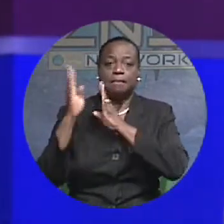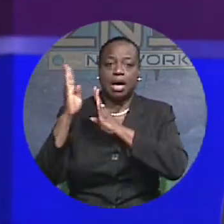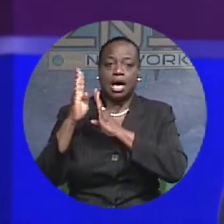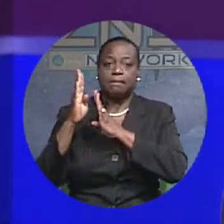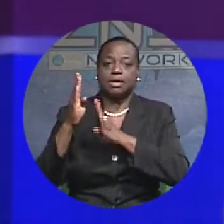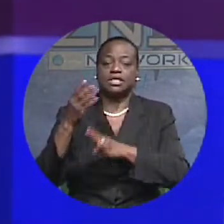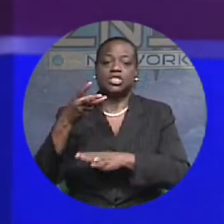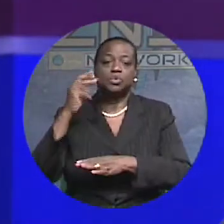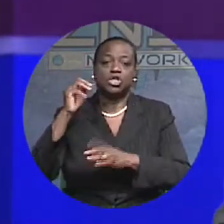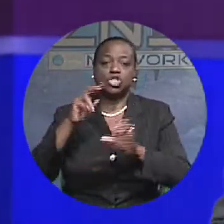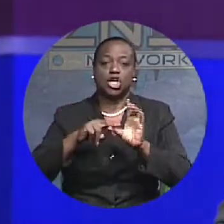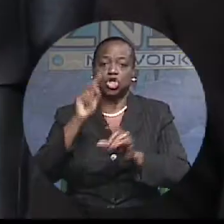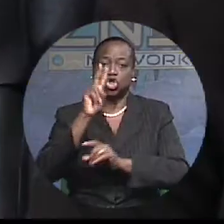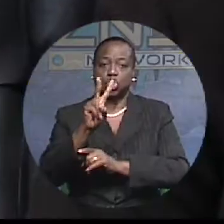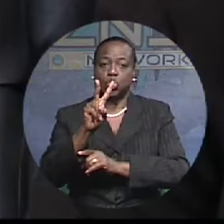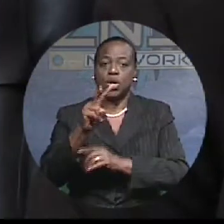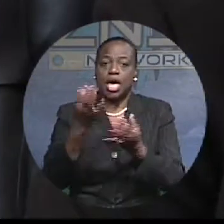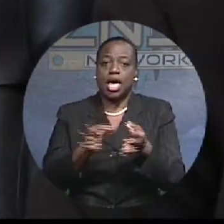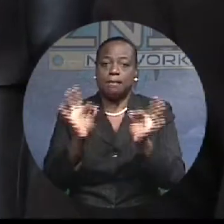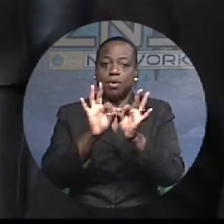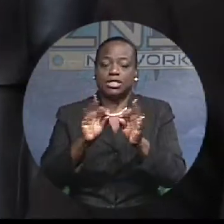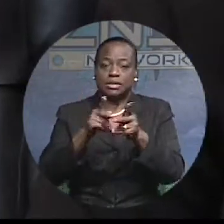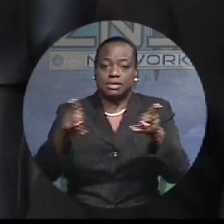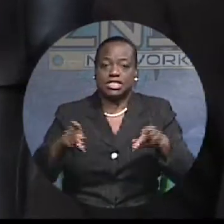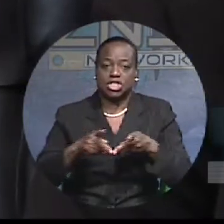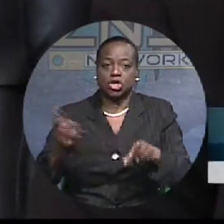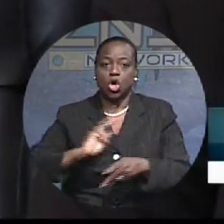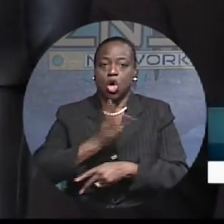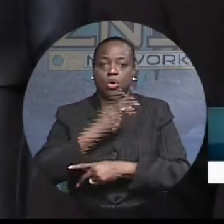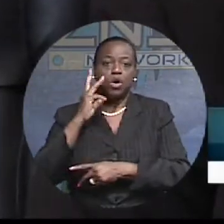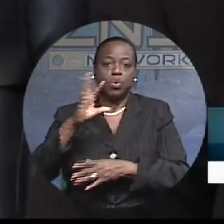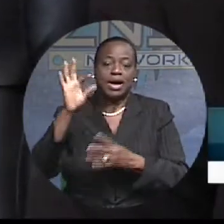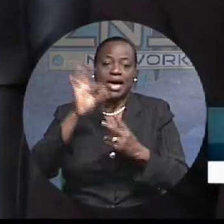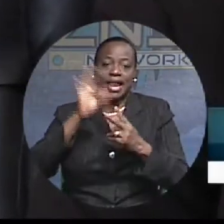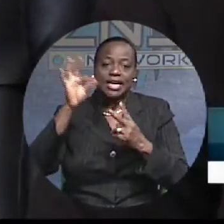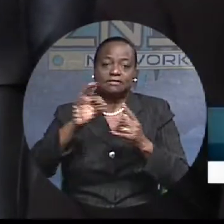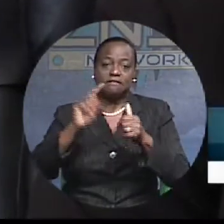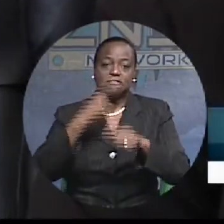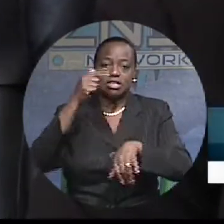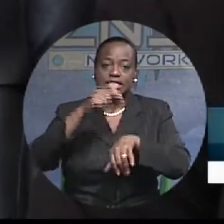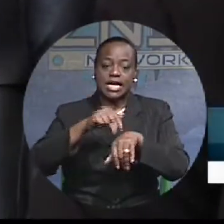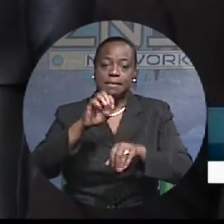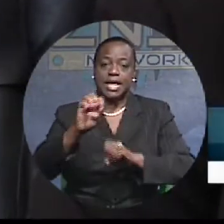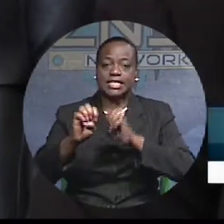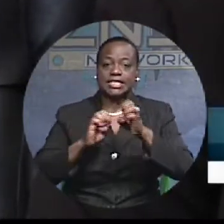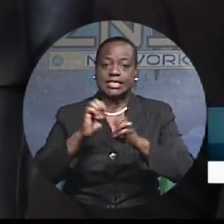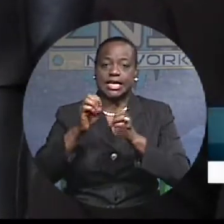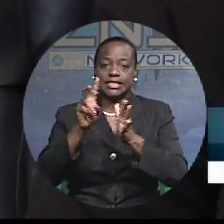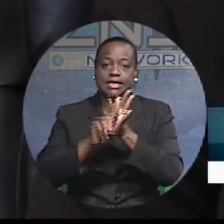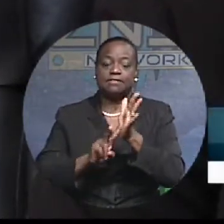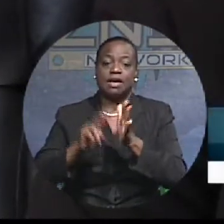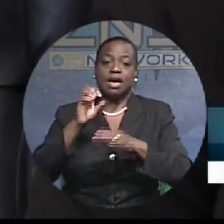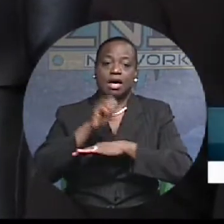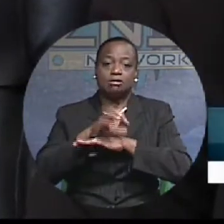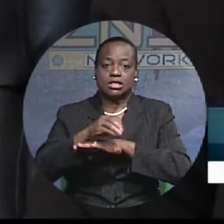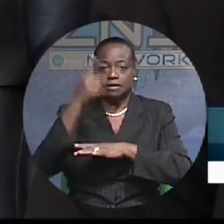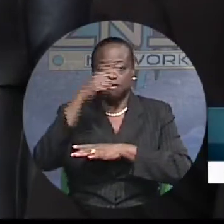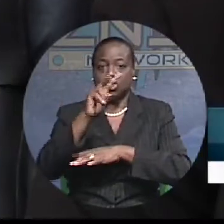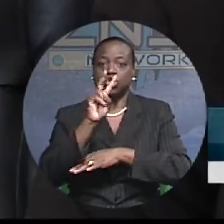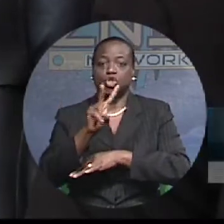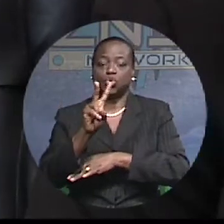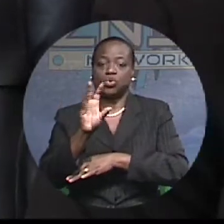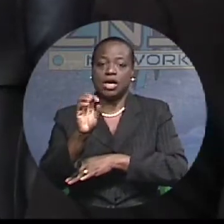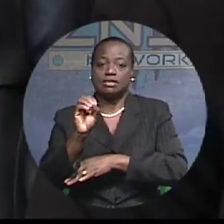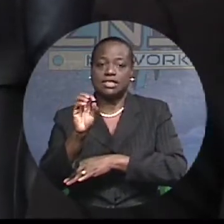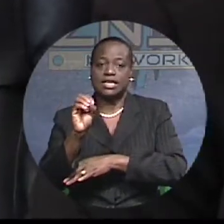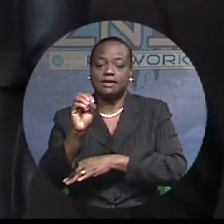two key positions. We were elected for the first time to the Executive Council for the period 2015 to